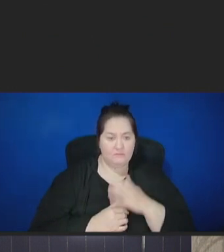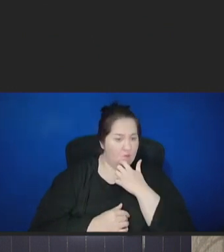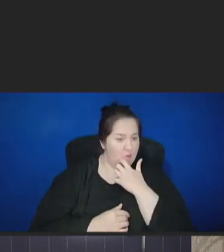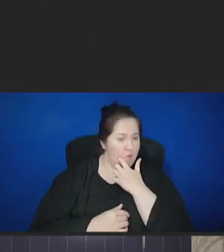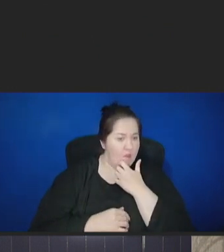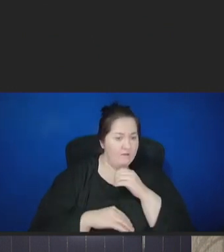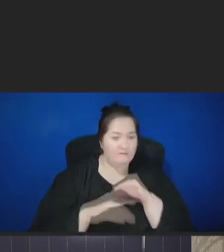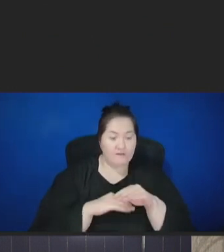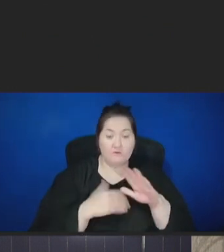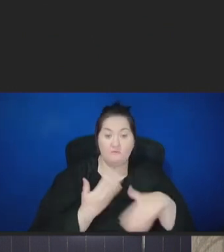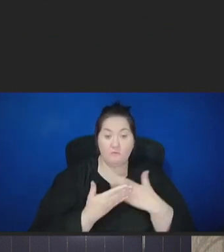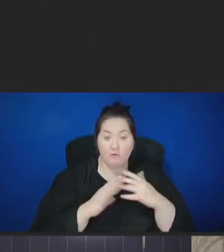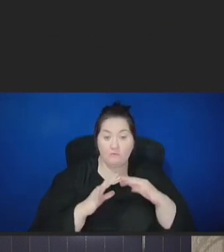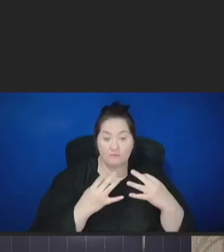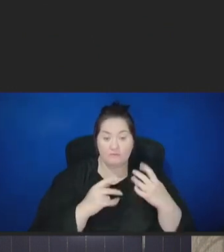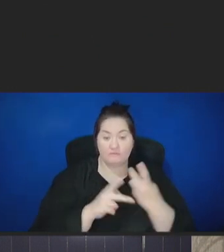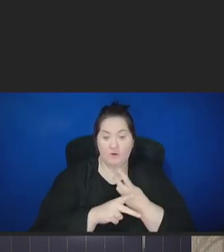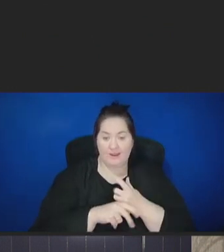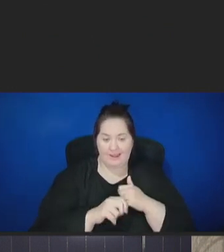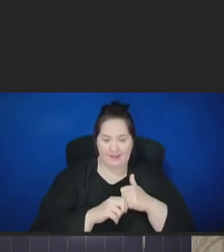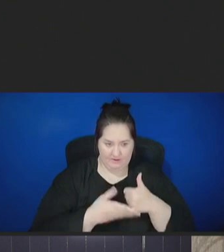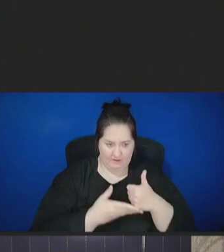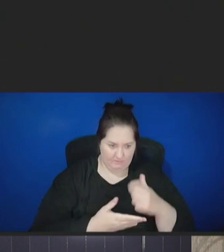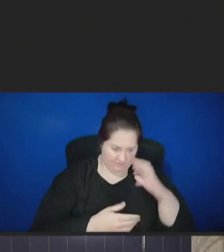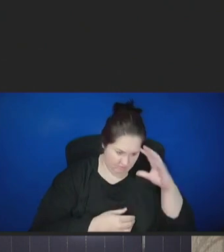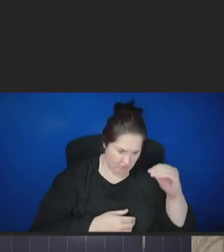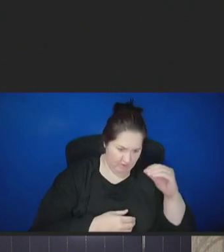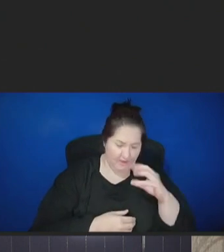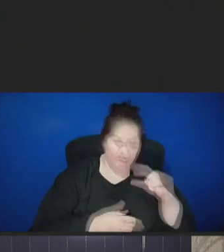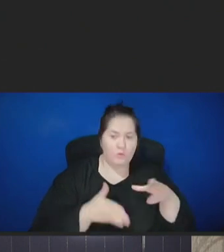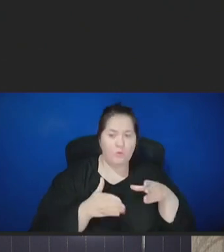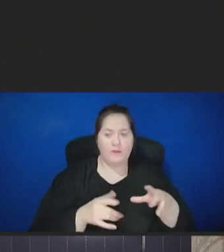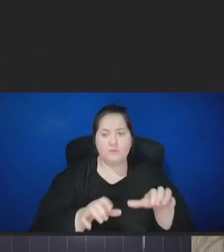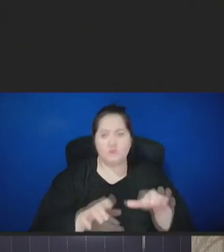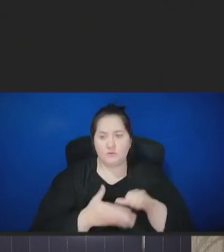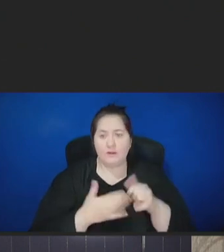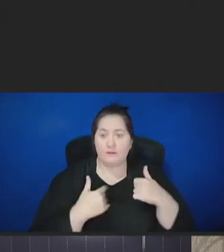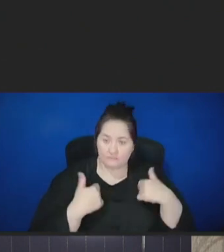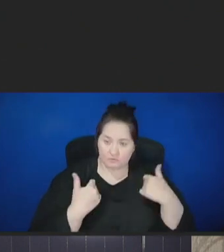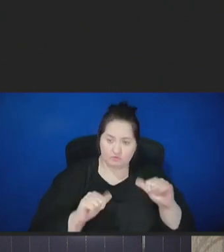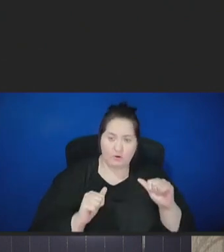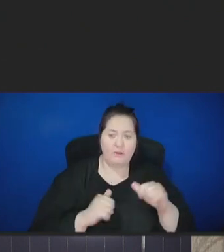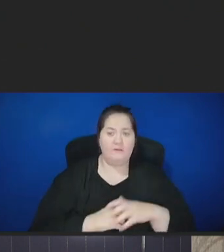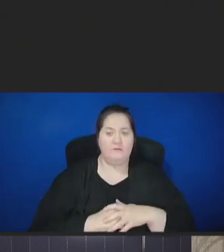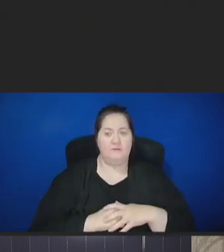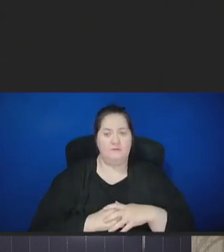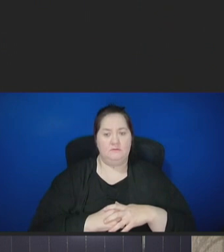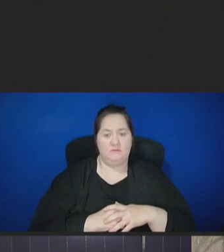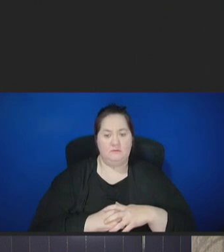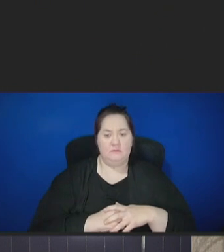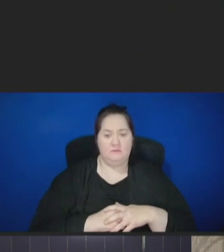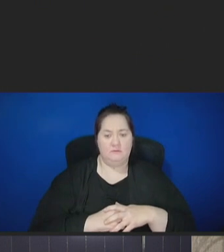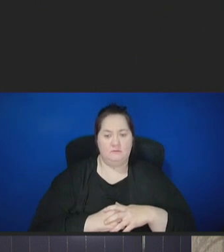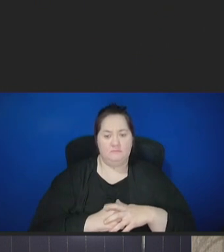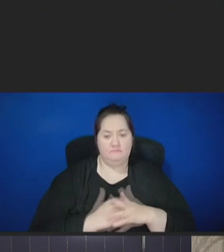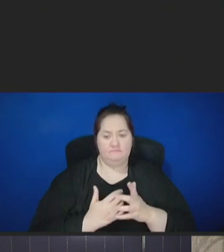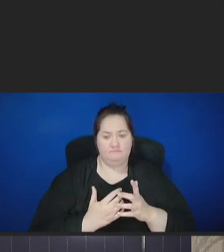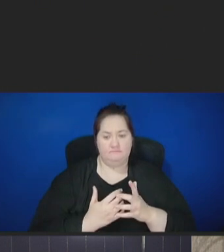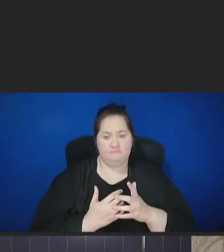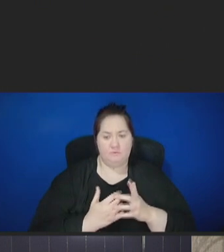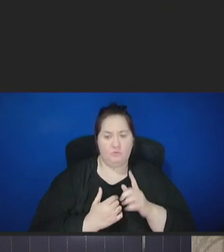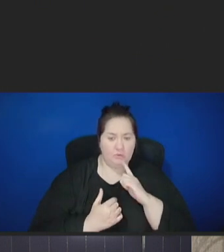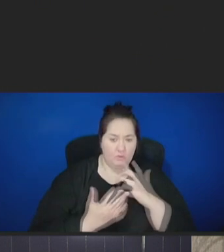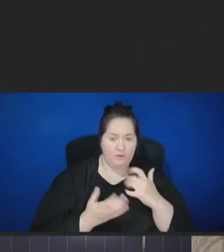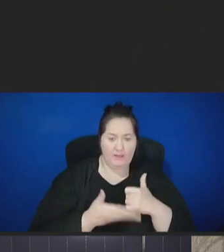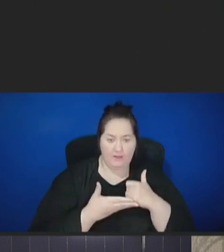an entire family trying to figure out how to help this little boy. And there's ways to do it, and I'm trying. And, if we really want to